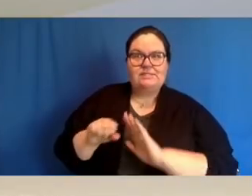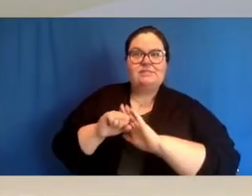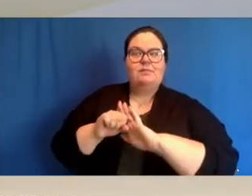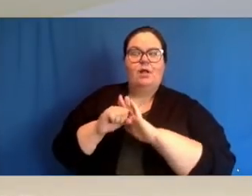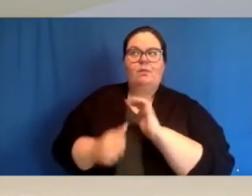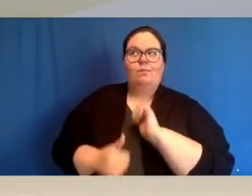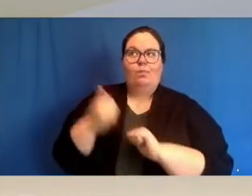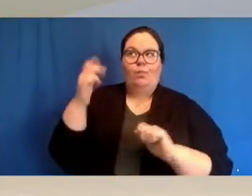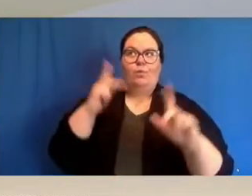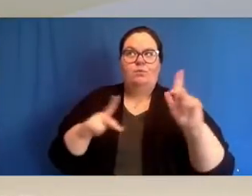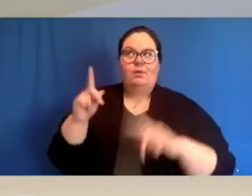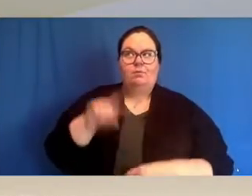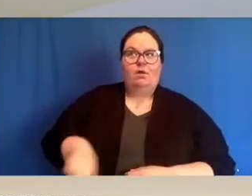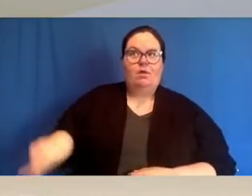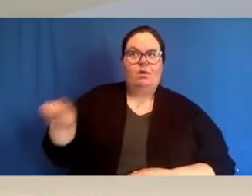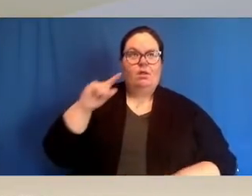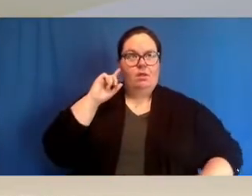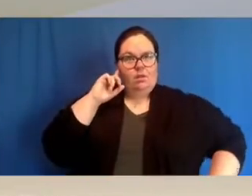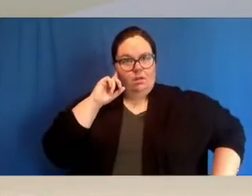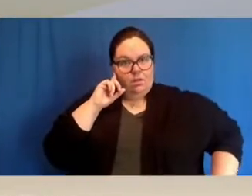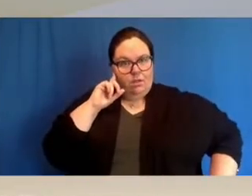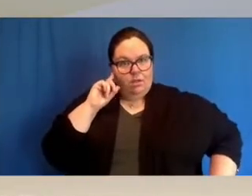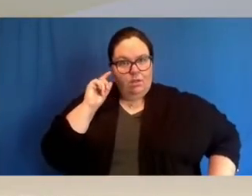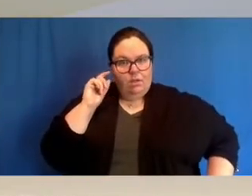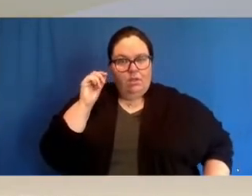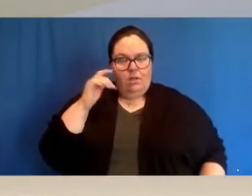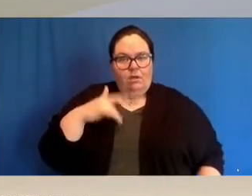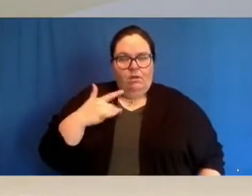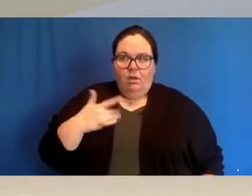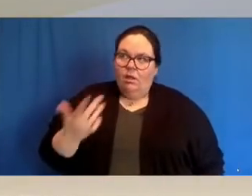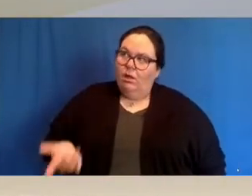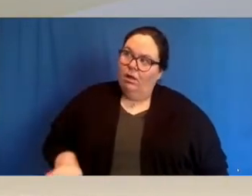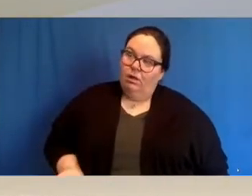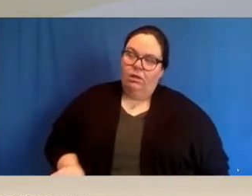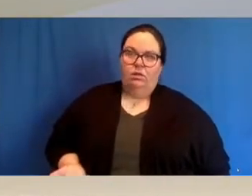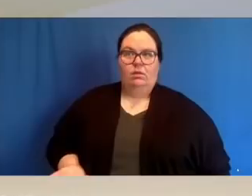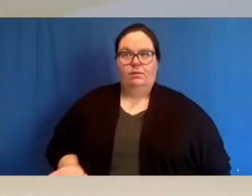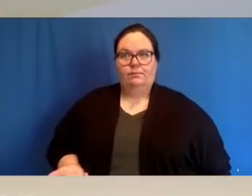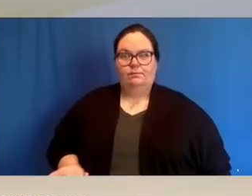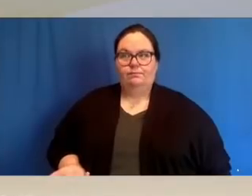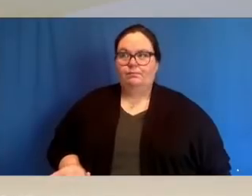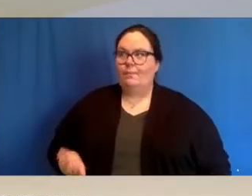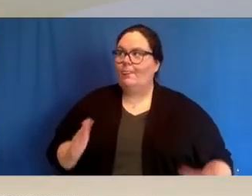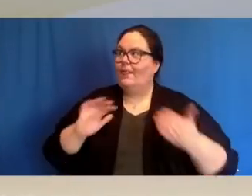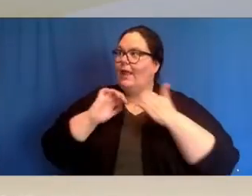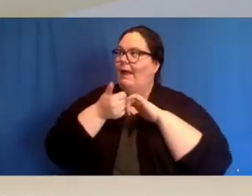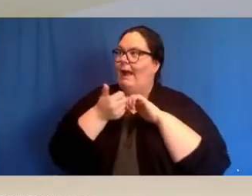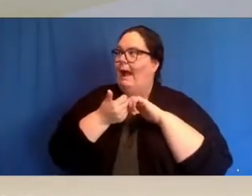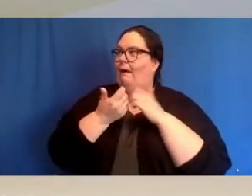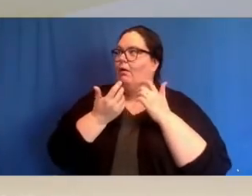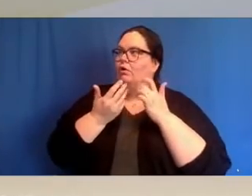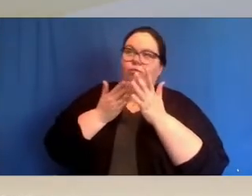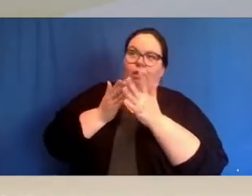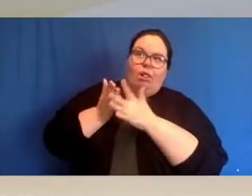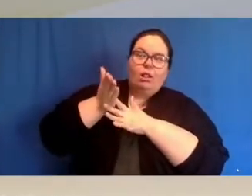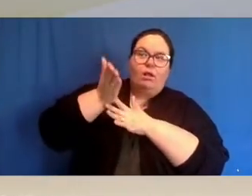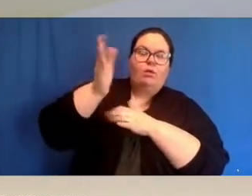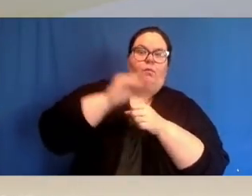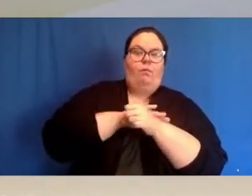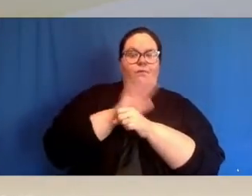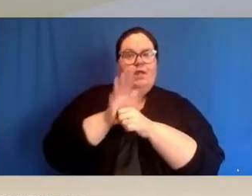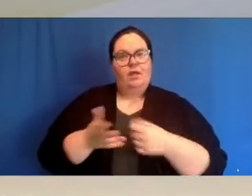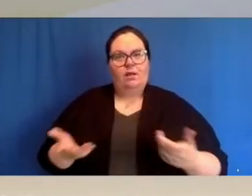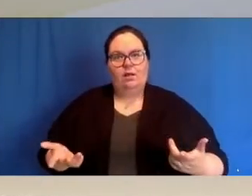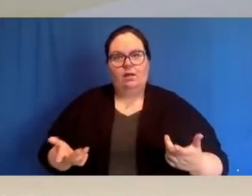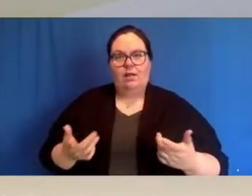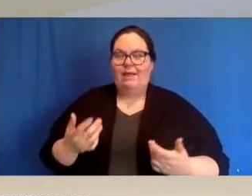most people are thinking and feeling is that, how do we ever get out of this? And it's a question that we talk